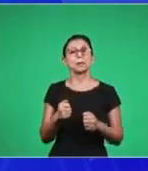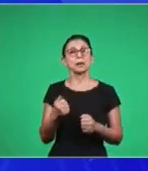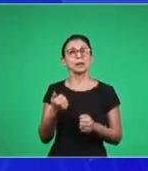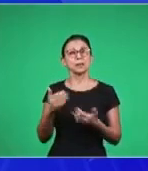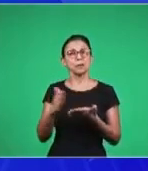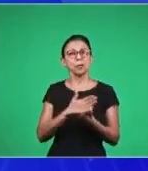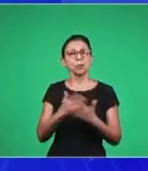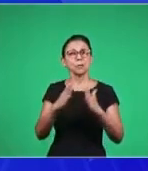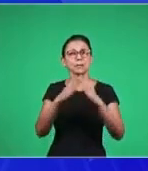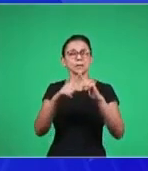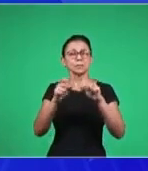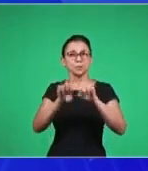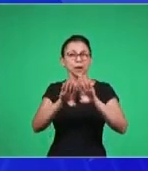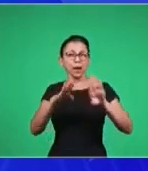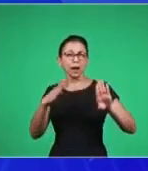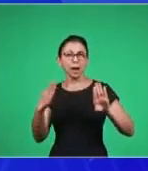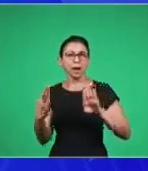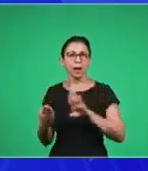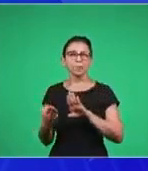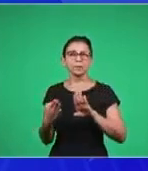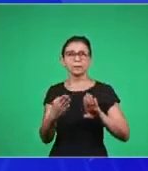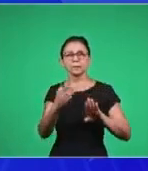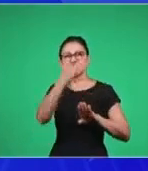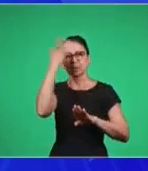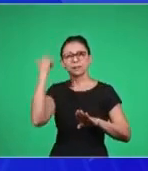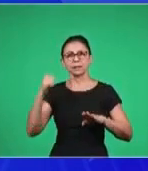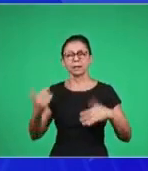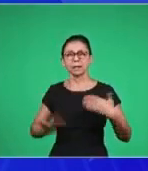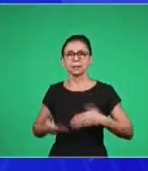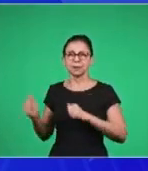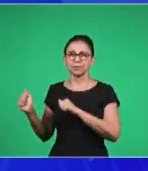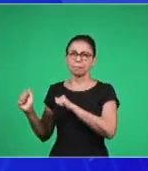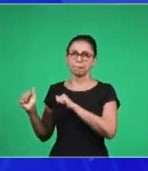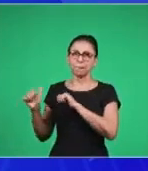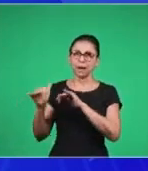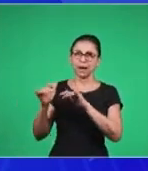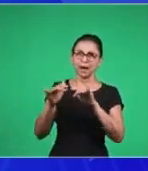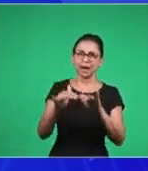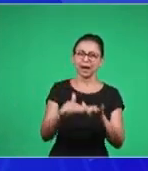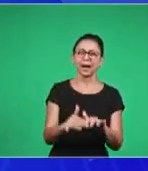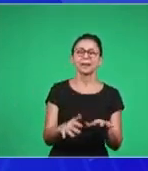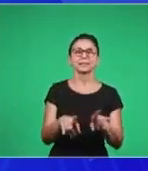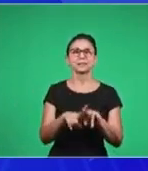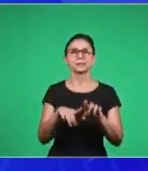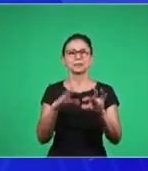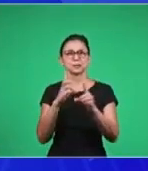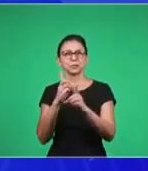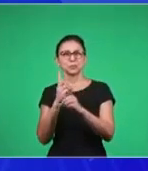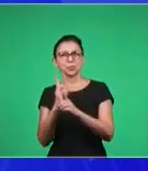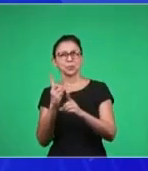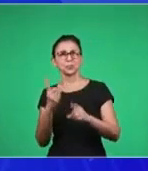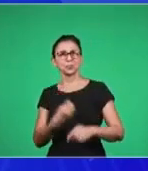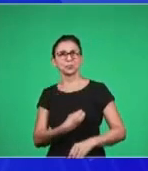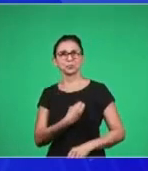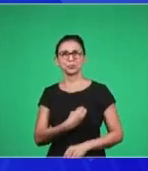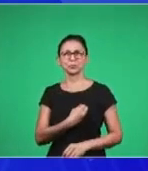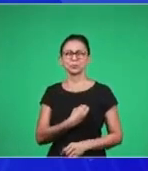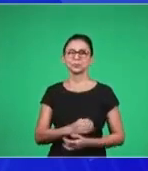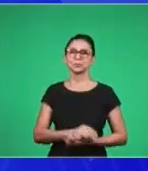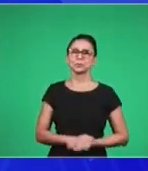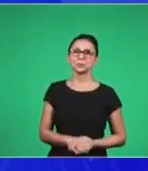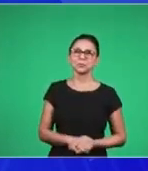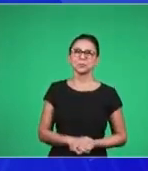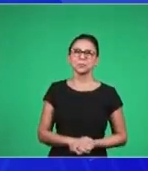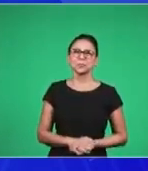Some Manaíns got too full that we even had to open up churches so we could fit in all of the people to watch